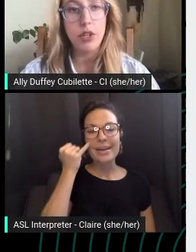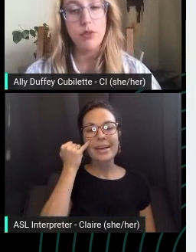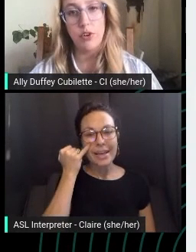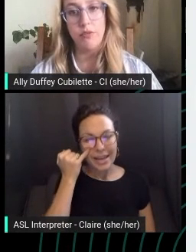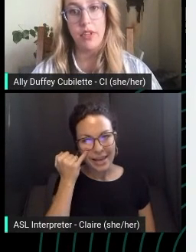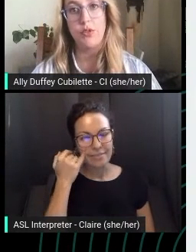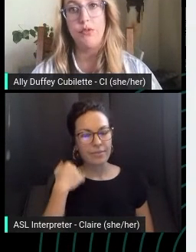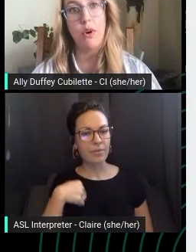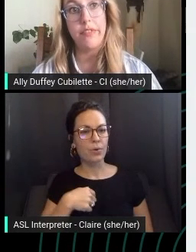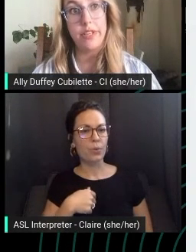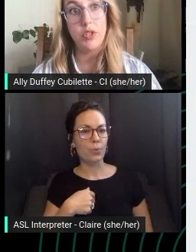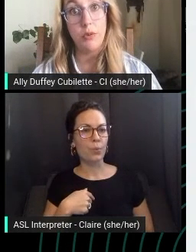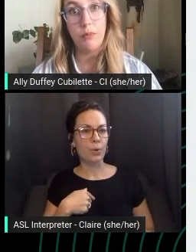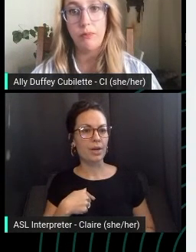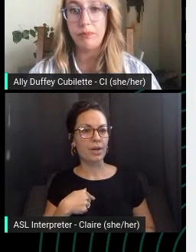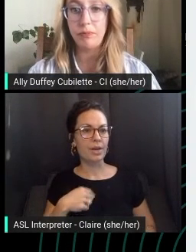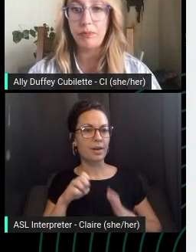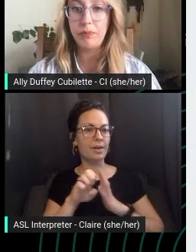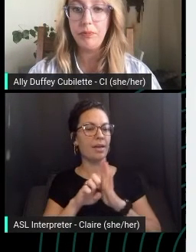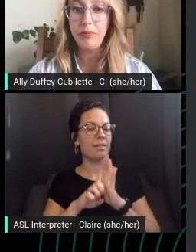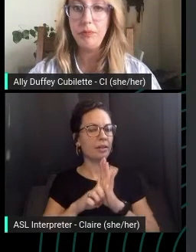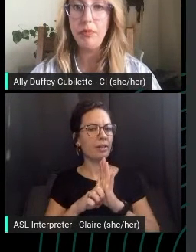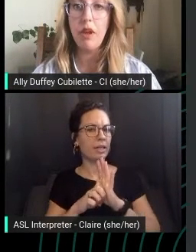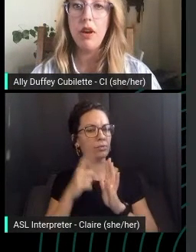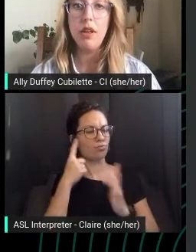I would definitely reserve this for phase 2.